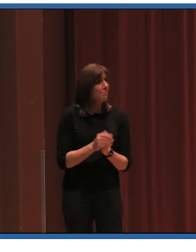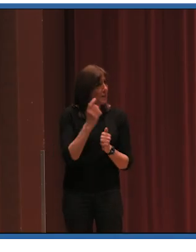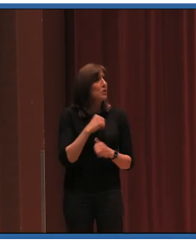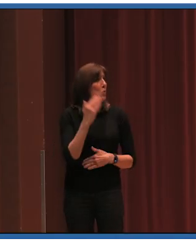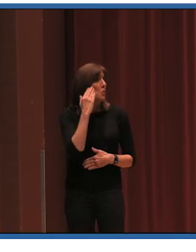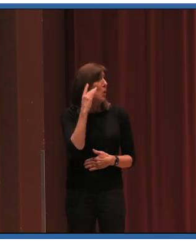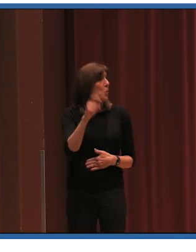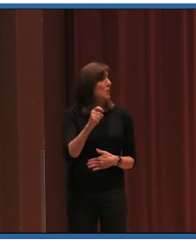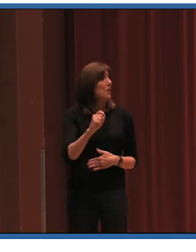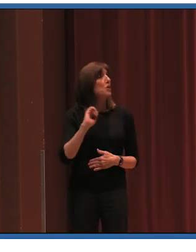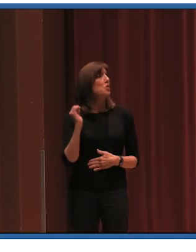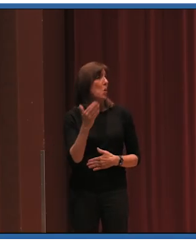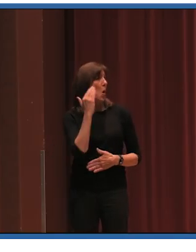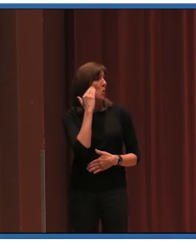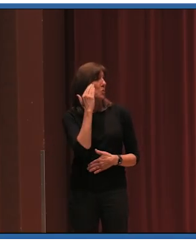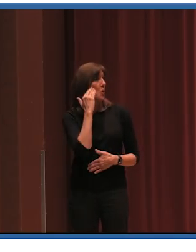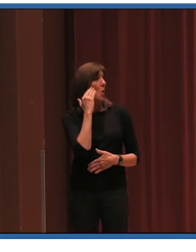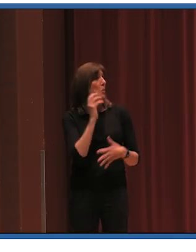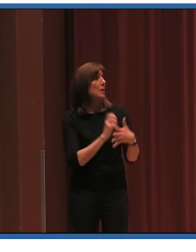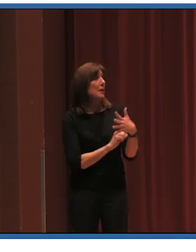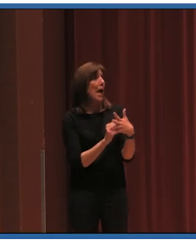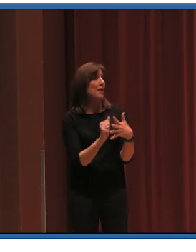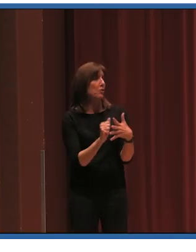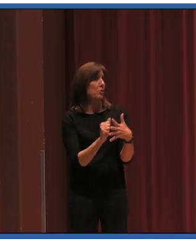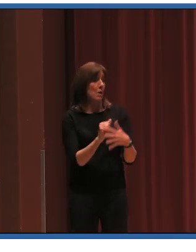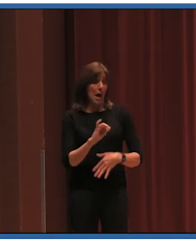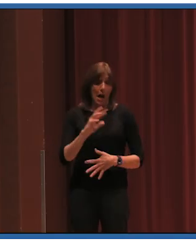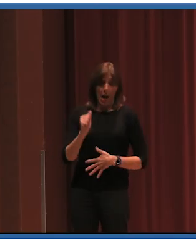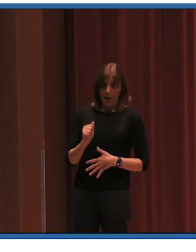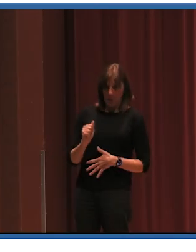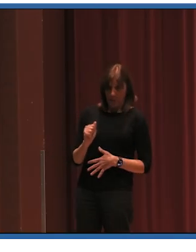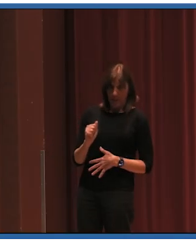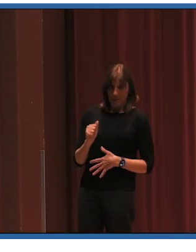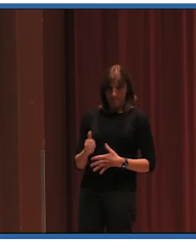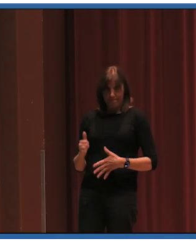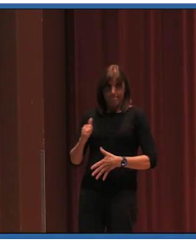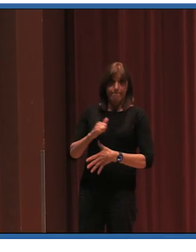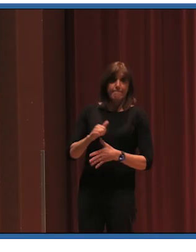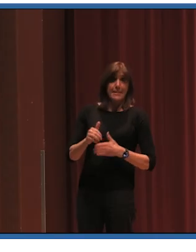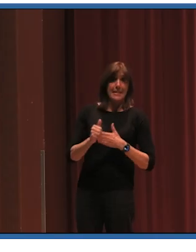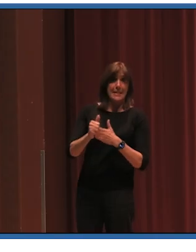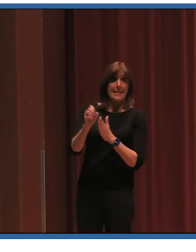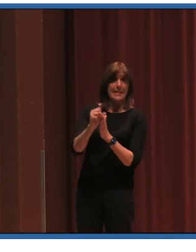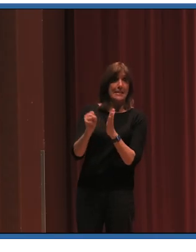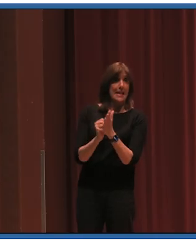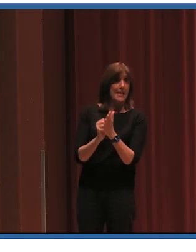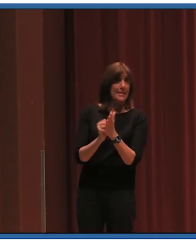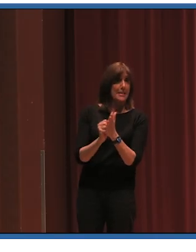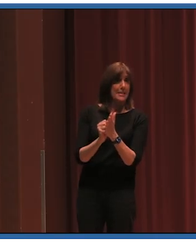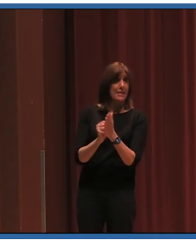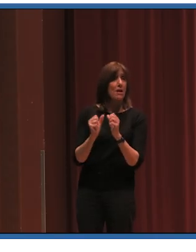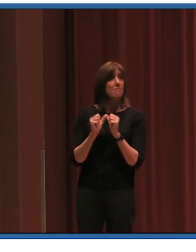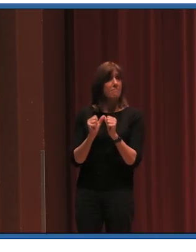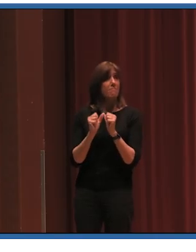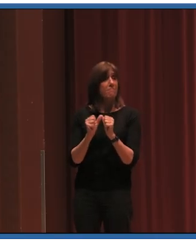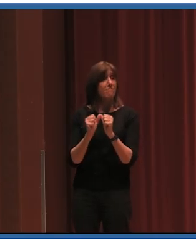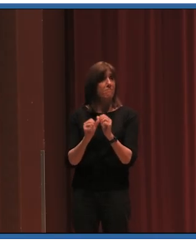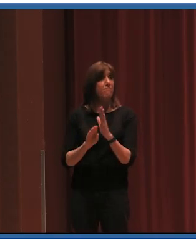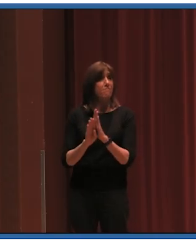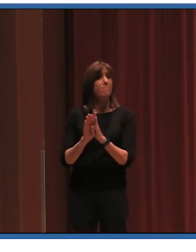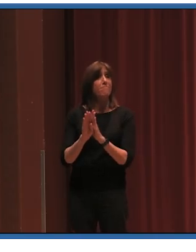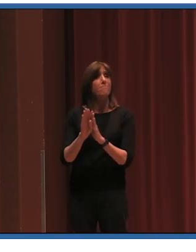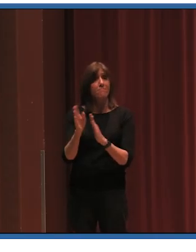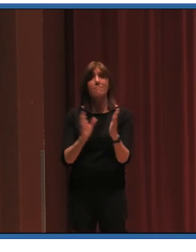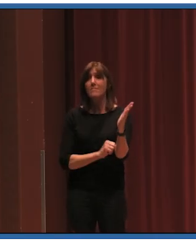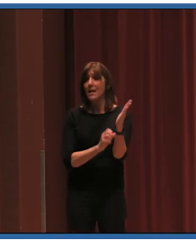You all know that cancer is among the leading, Iowa, is among the leading states in our continued rise in our rates of